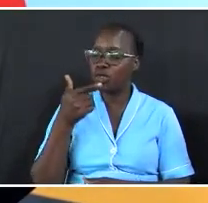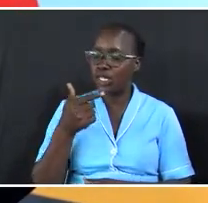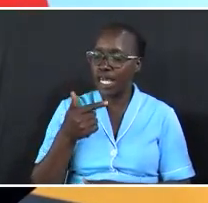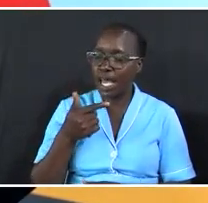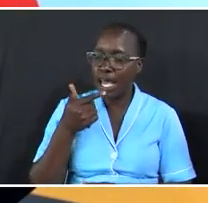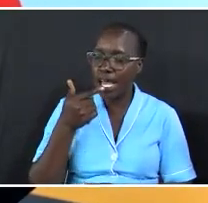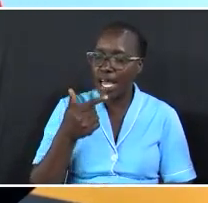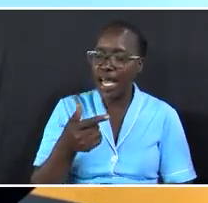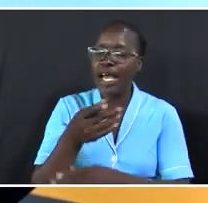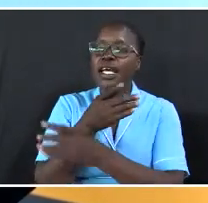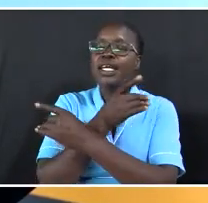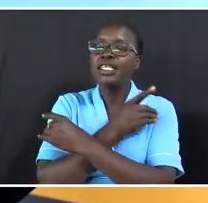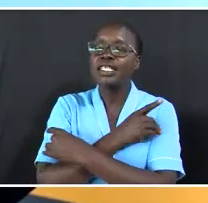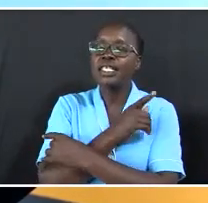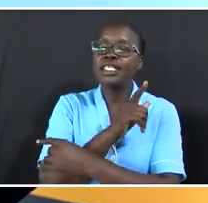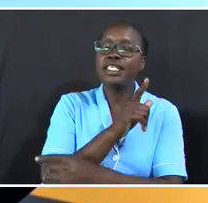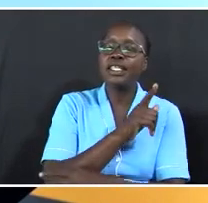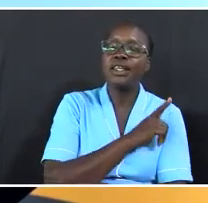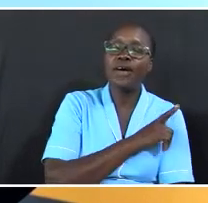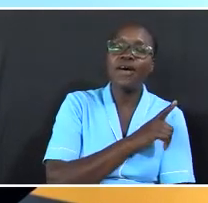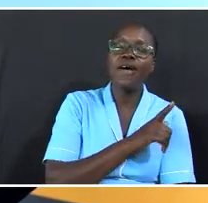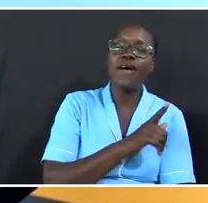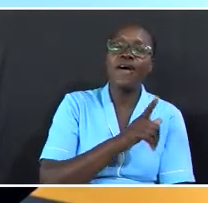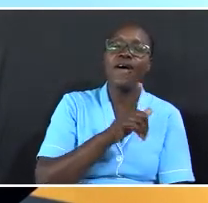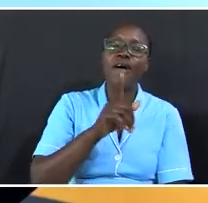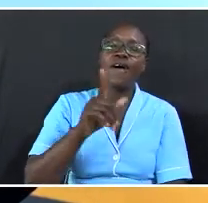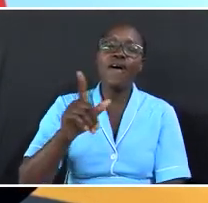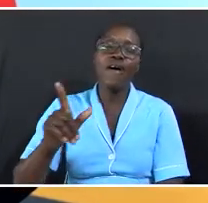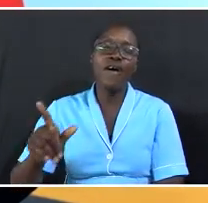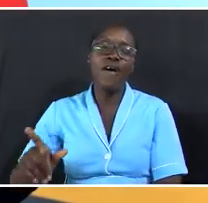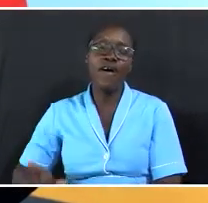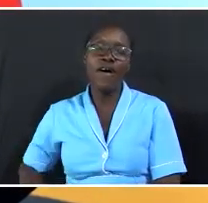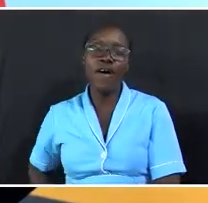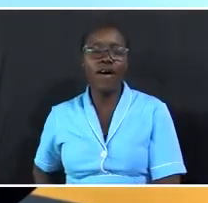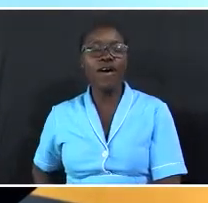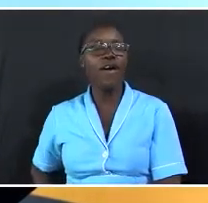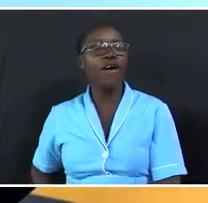to say, dear.